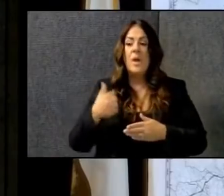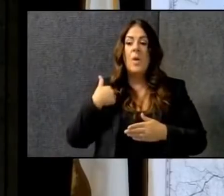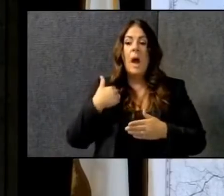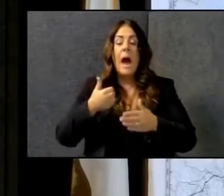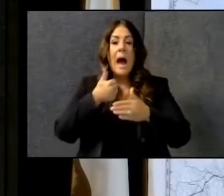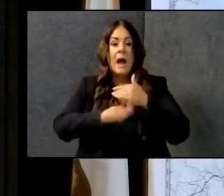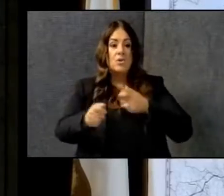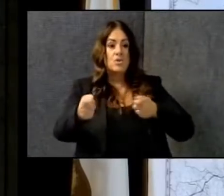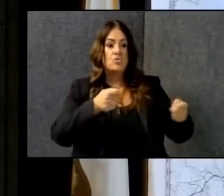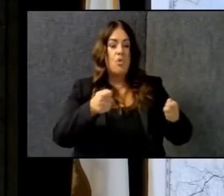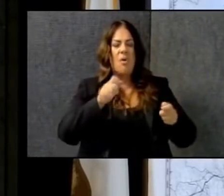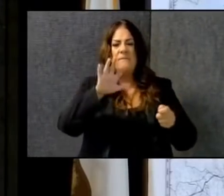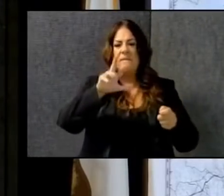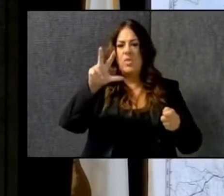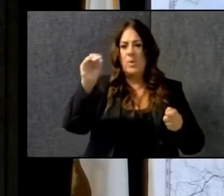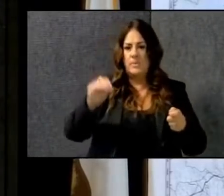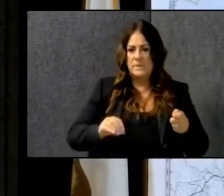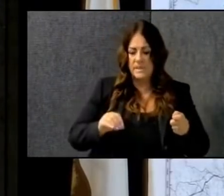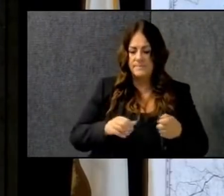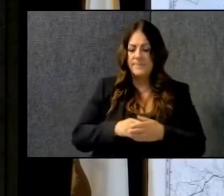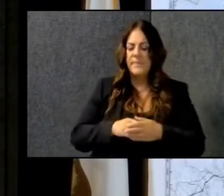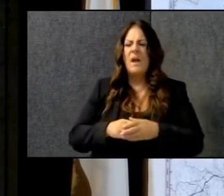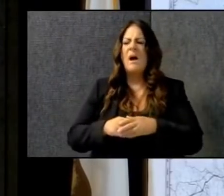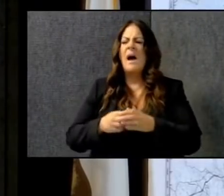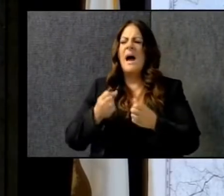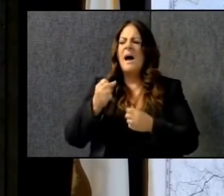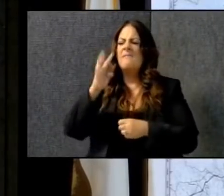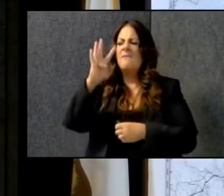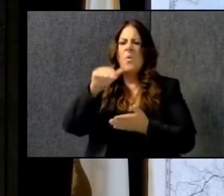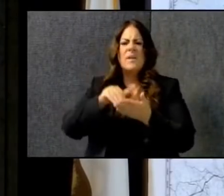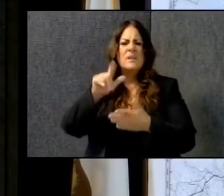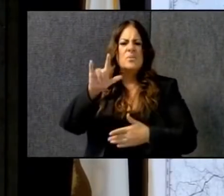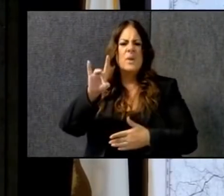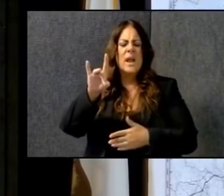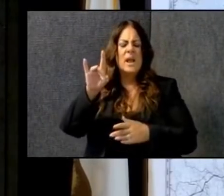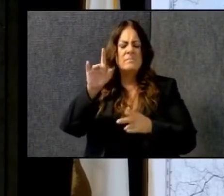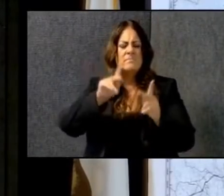contained, and there are 4,028 personnel assigned.